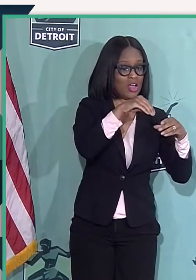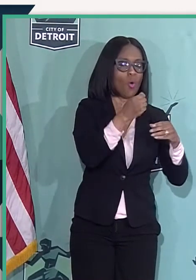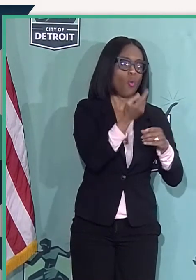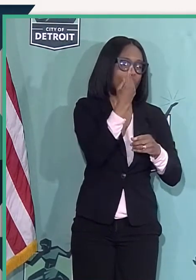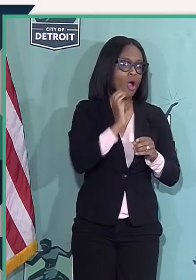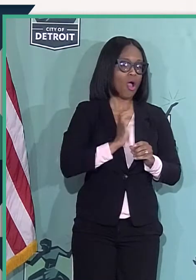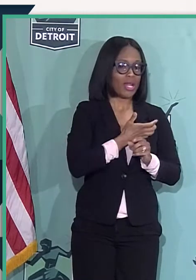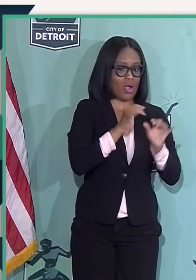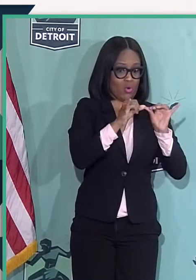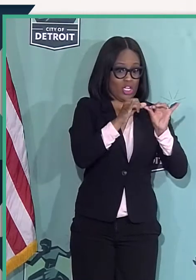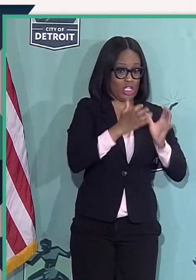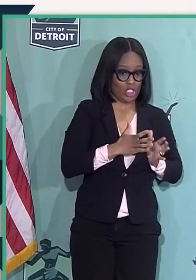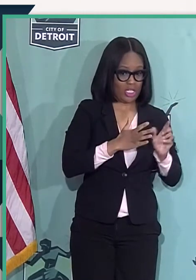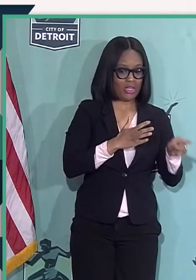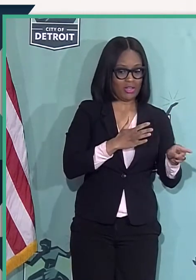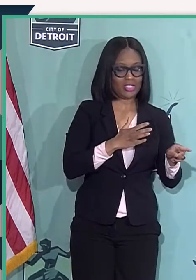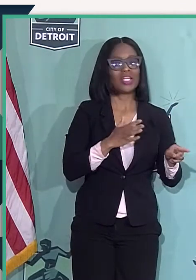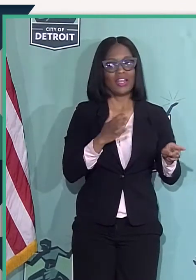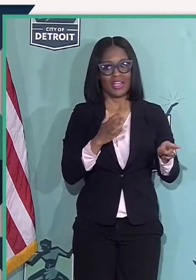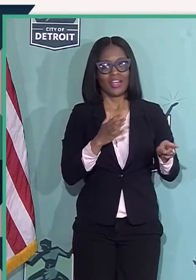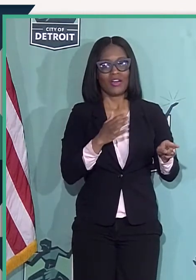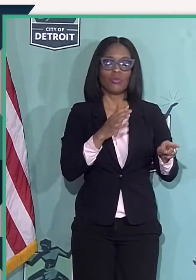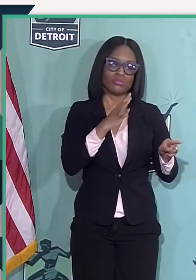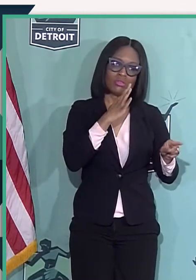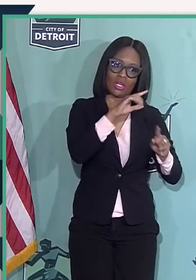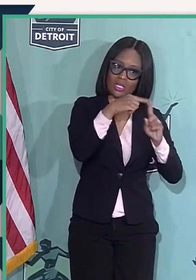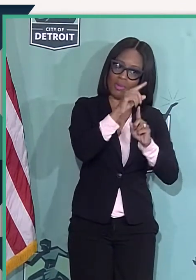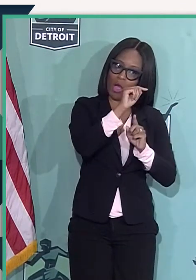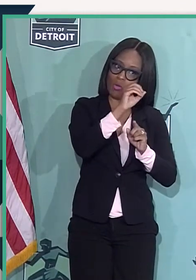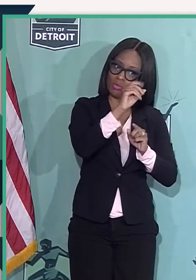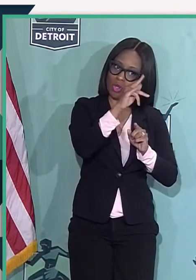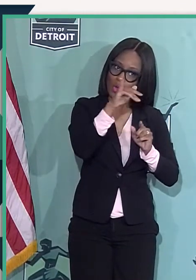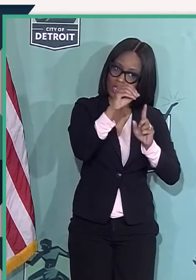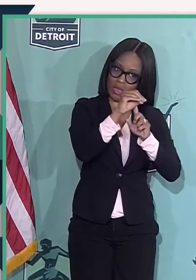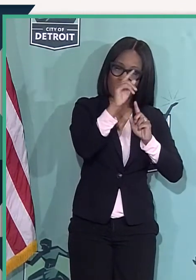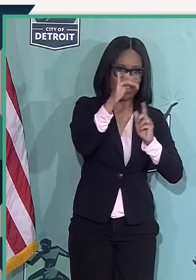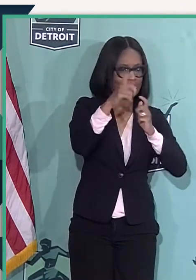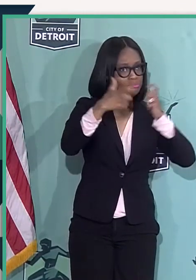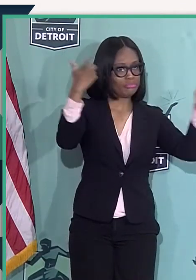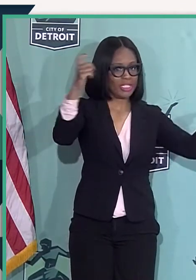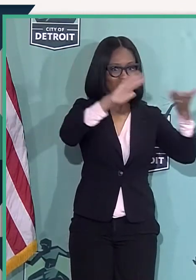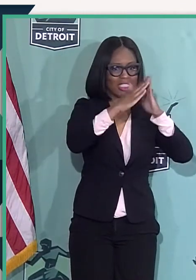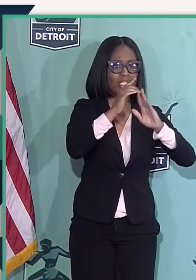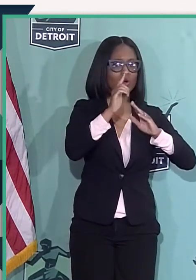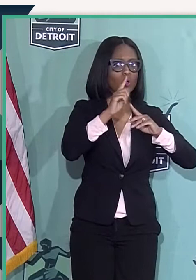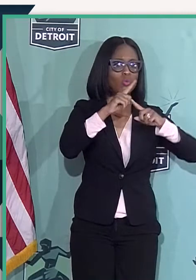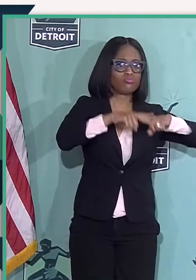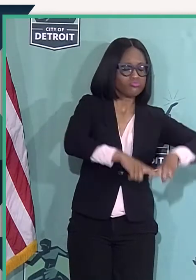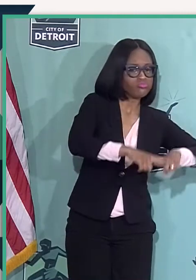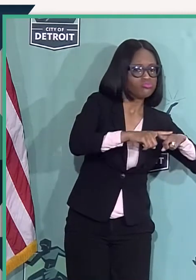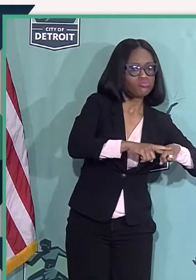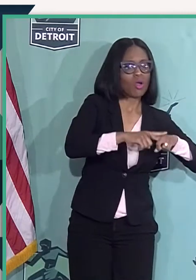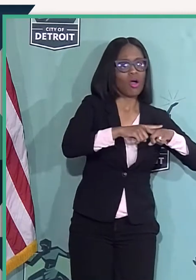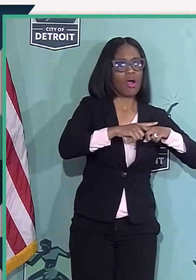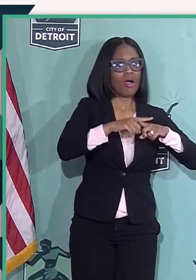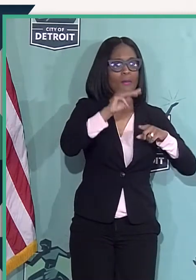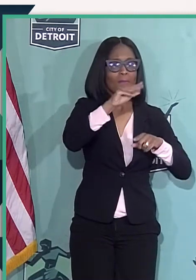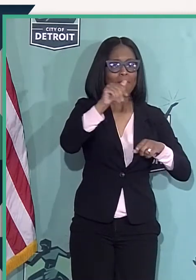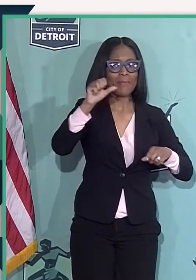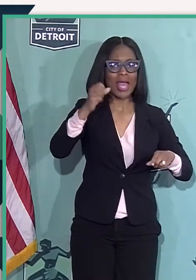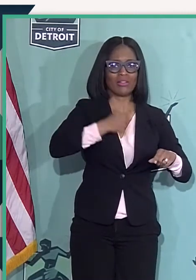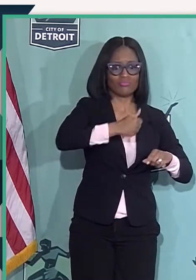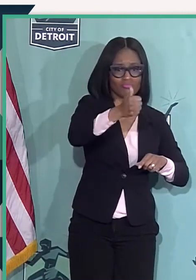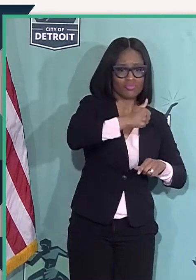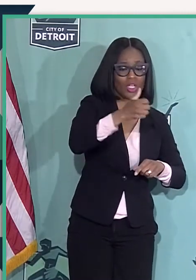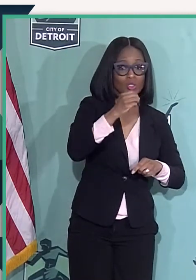engineers and again, we're talking here about Tokyo, a mega city that relies on mass transit. So again, a